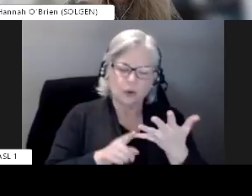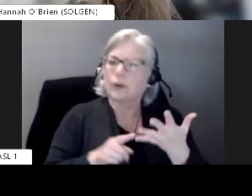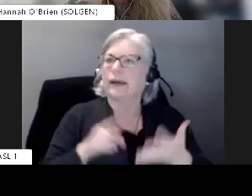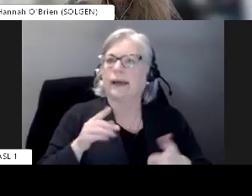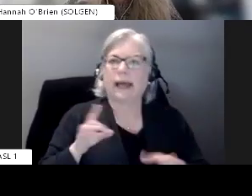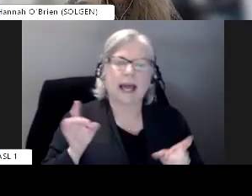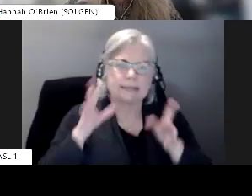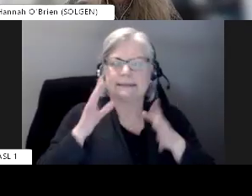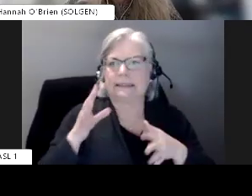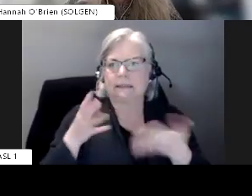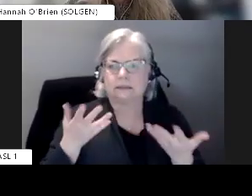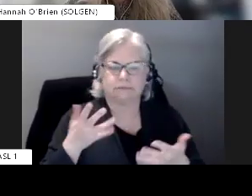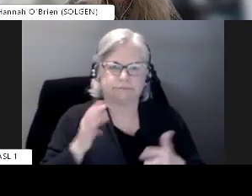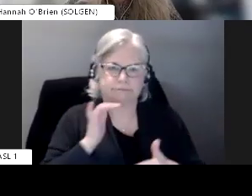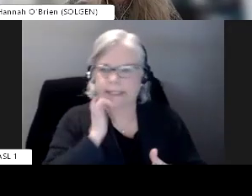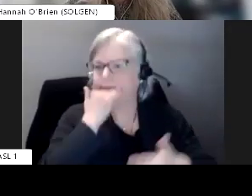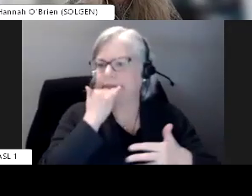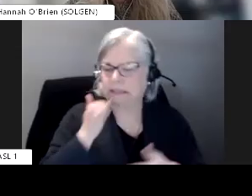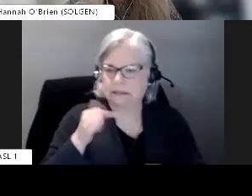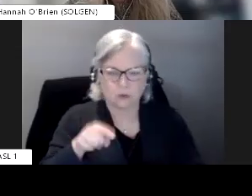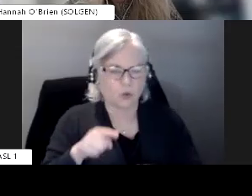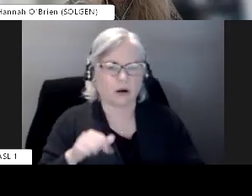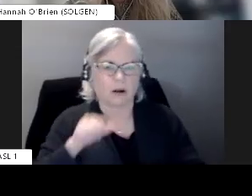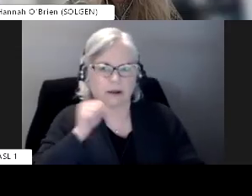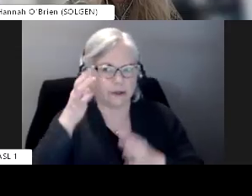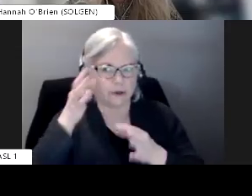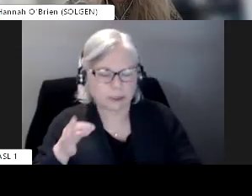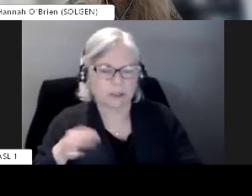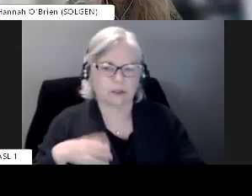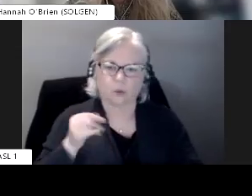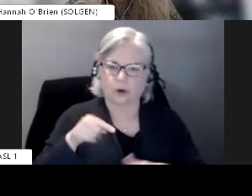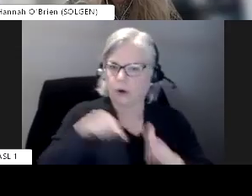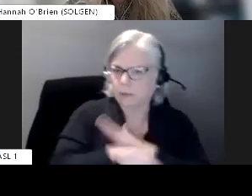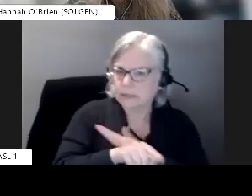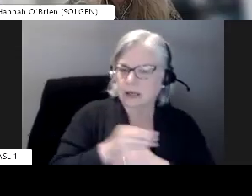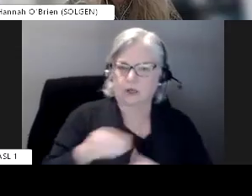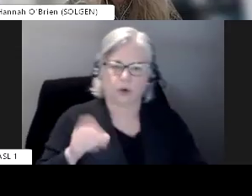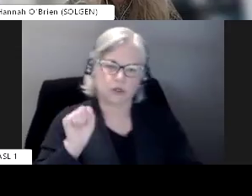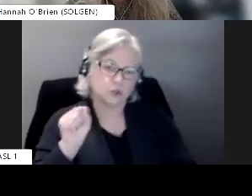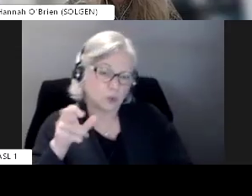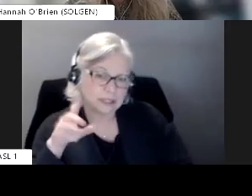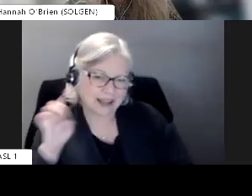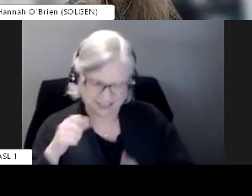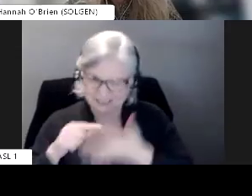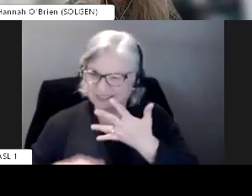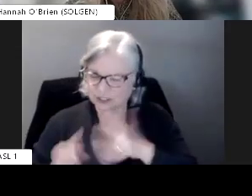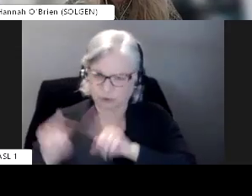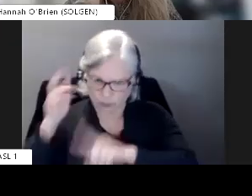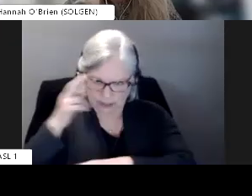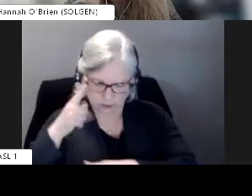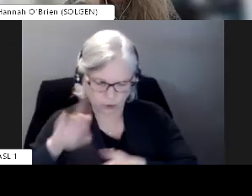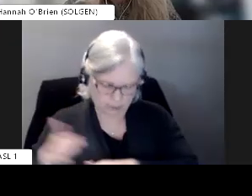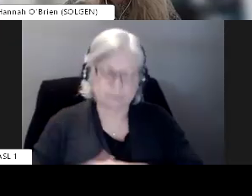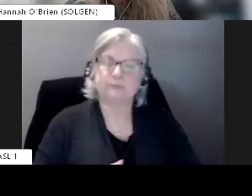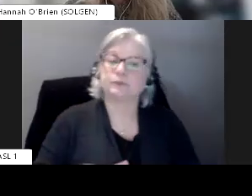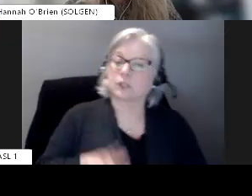homicide, suicide, undetermined. The inquest jury also may make recommendations. They don't have to, but they may